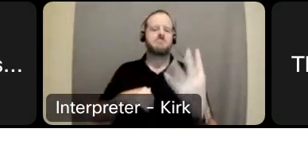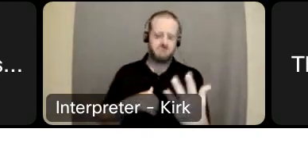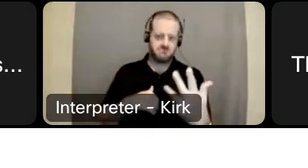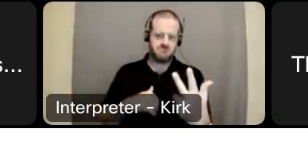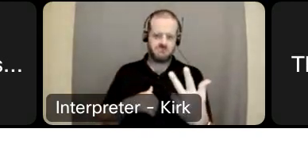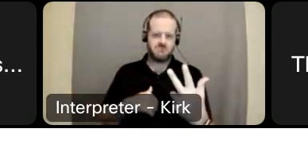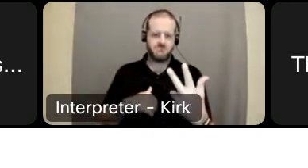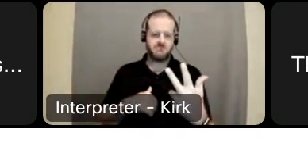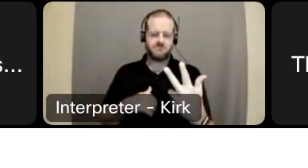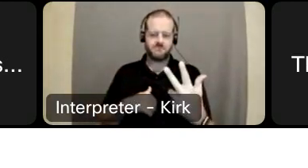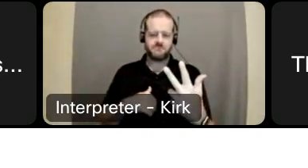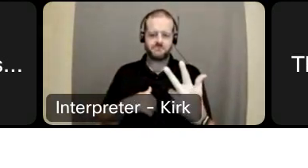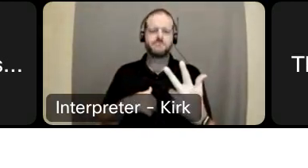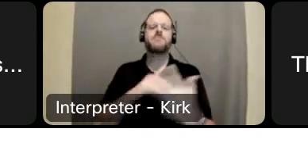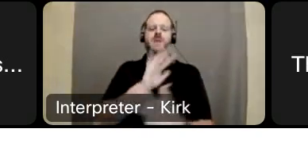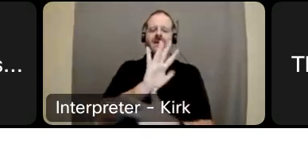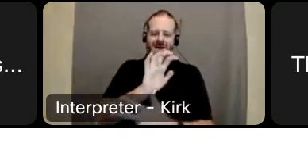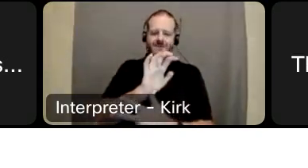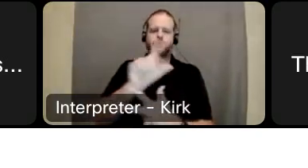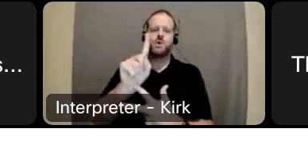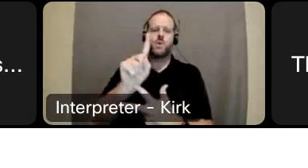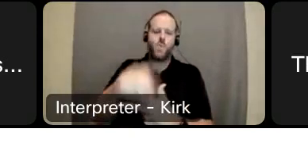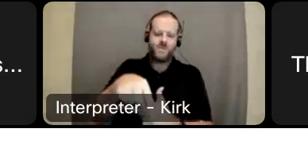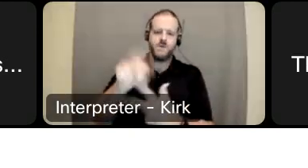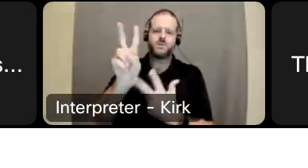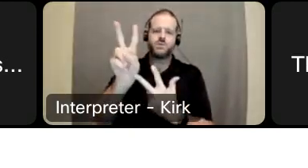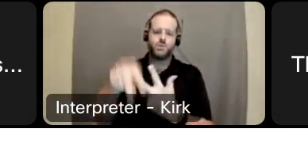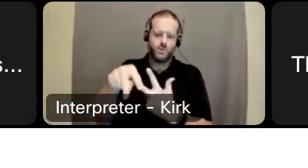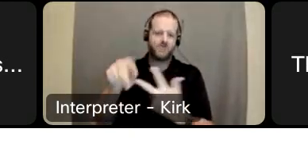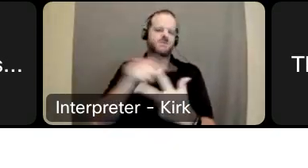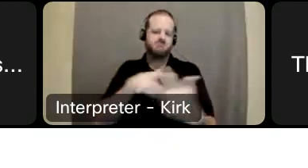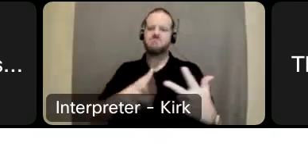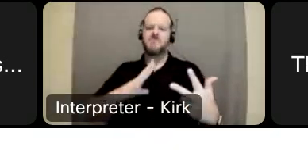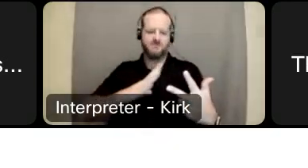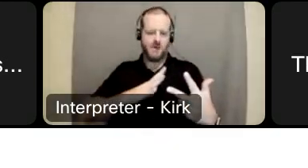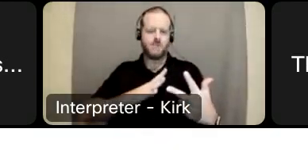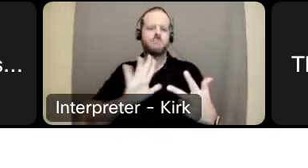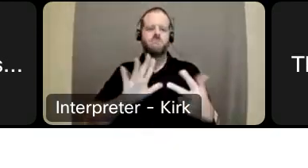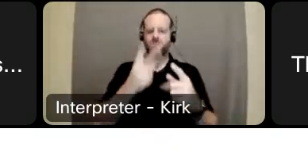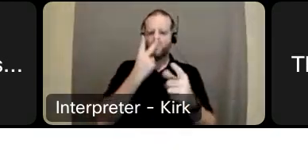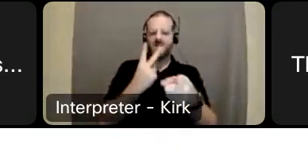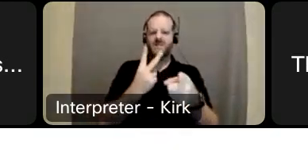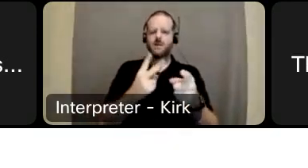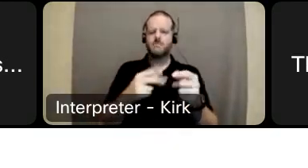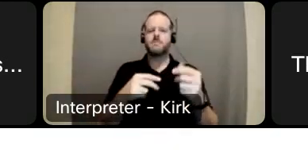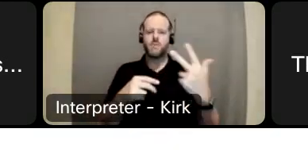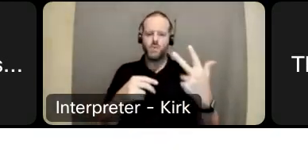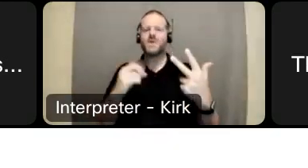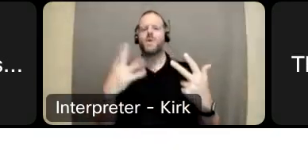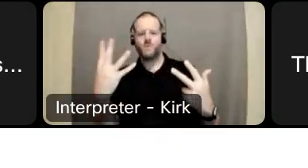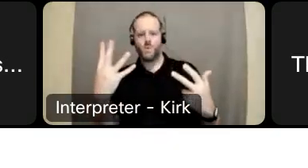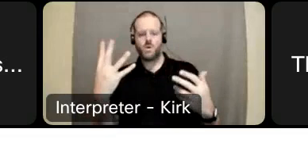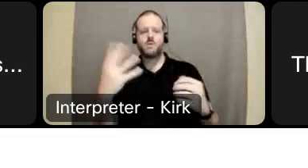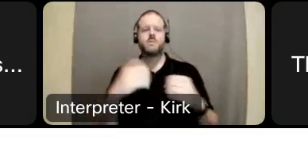frequency pure tone average with 500, 1,000, and 2,000. And that's what's shown here, right? So you can't